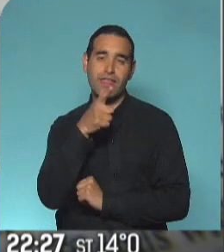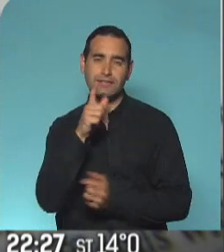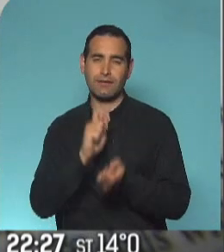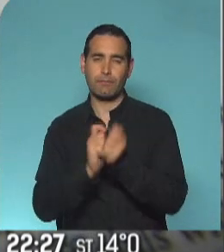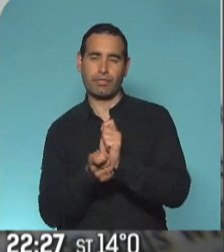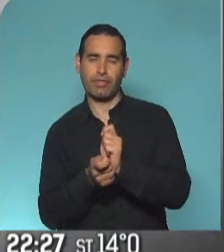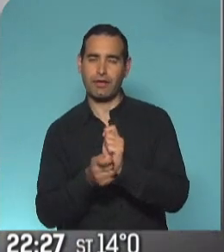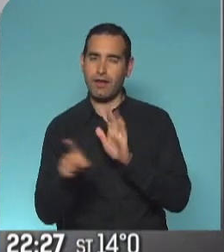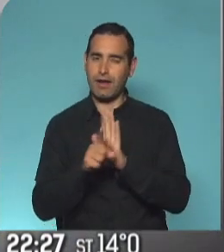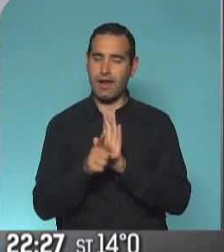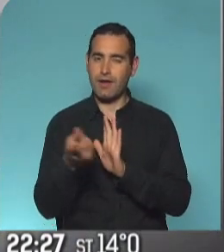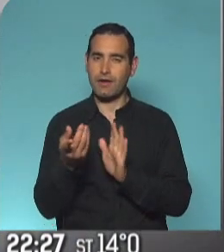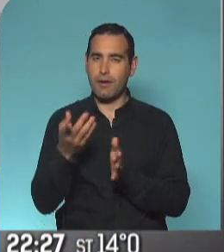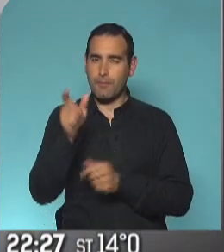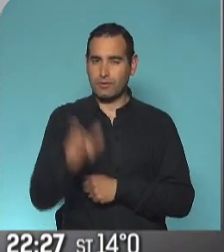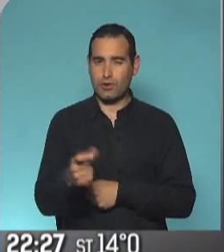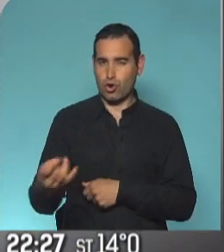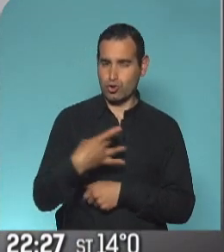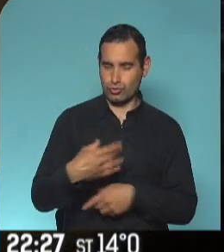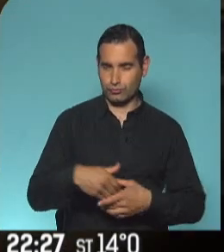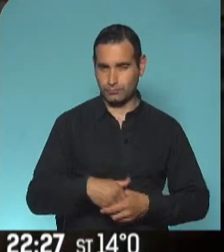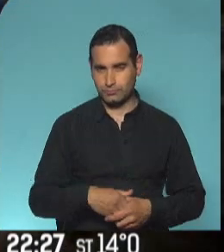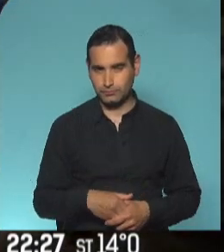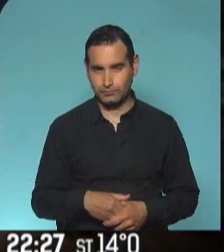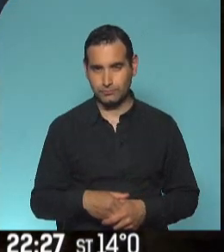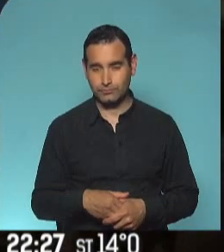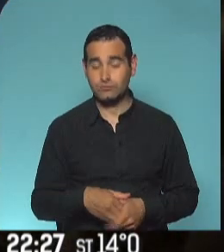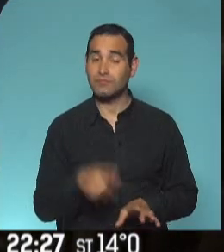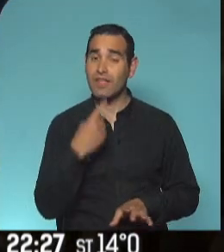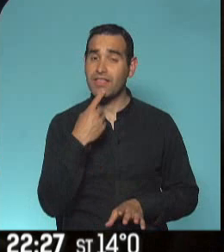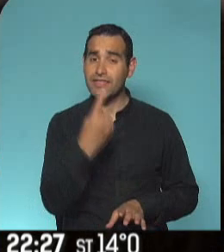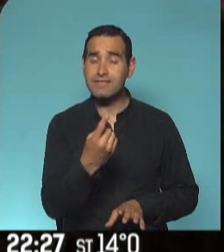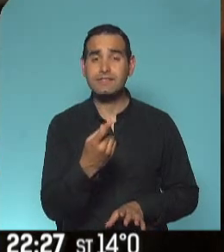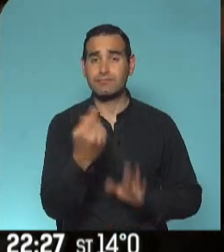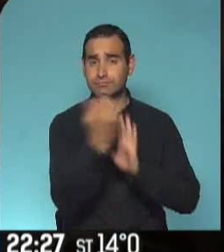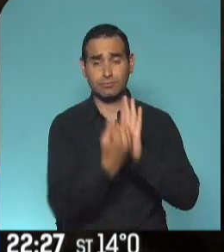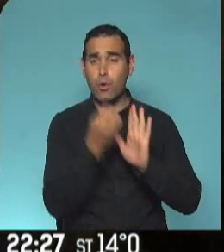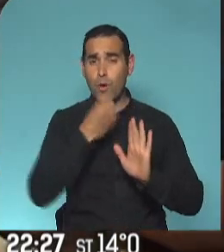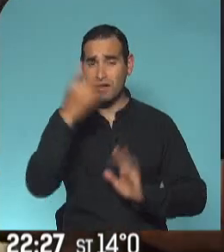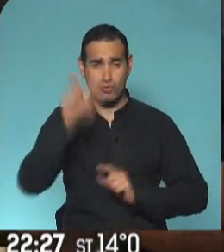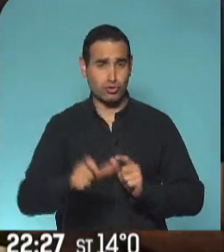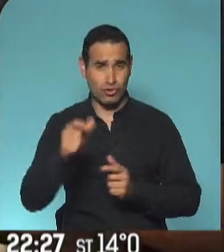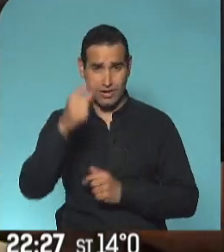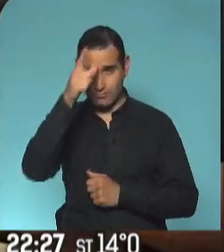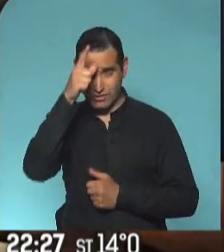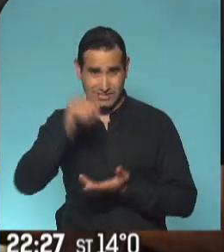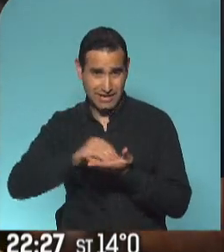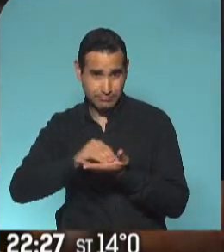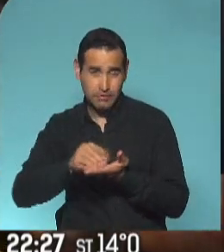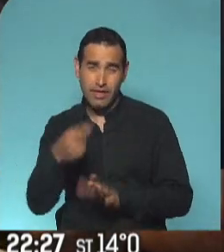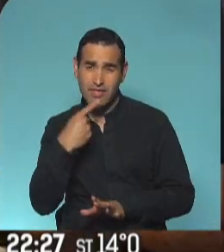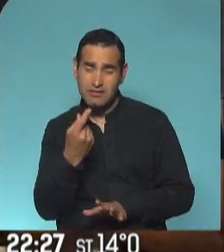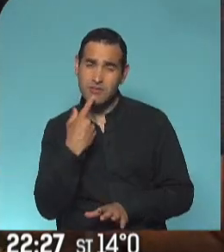los informantes para perjudicarlo. Según esas normas, cualquier funcionario de inteligencia que tenga una